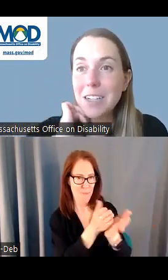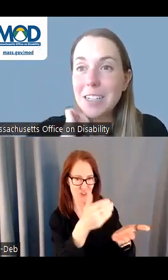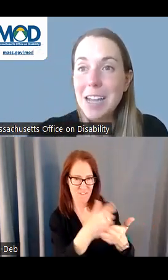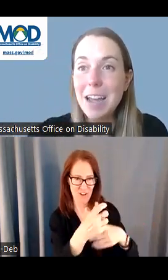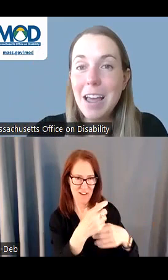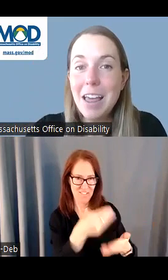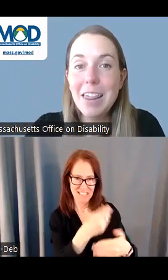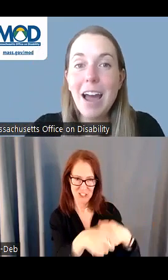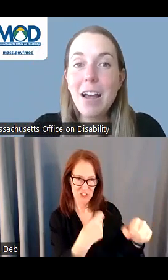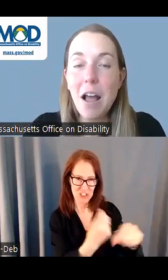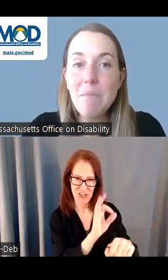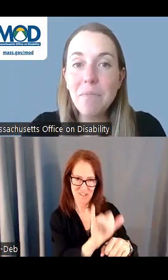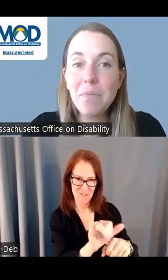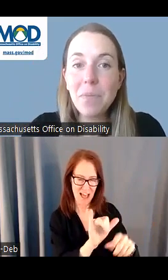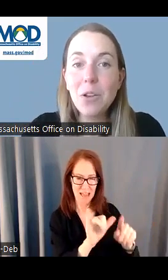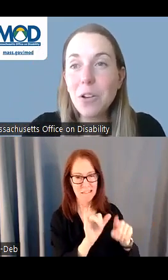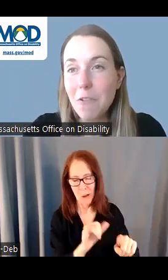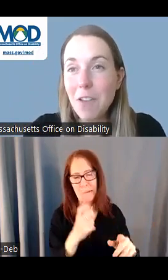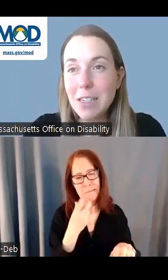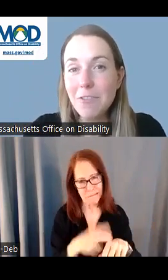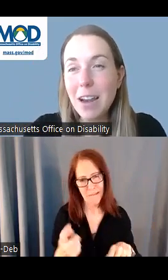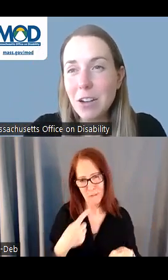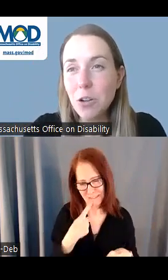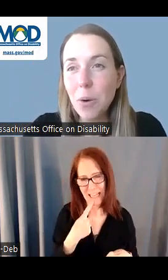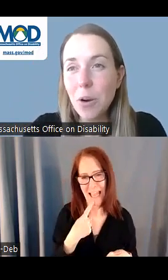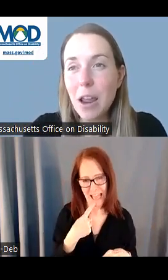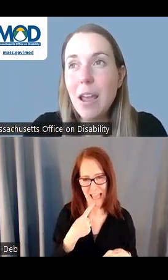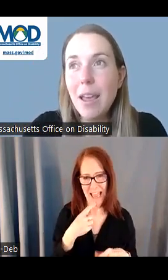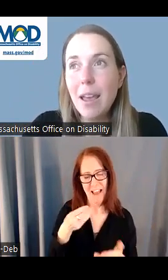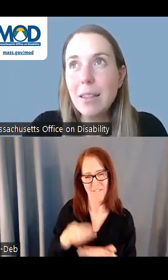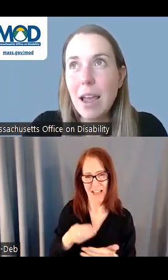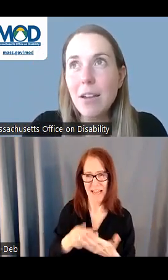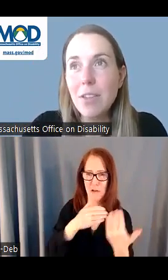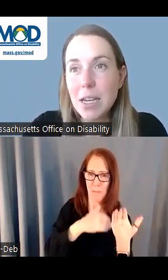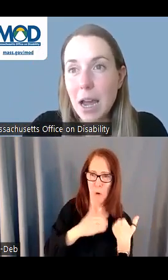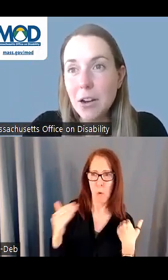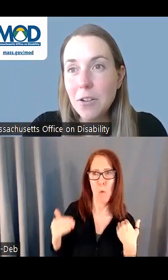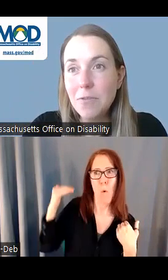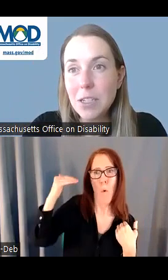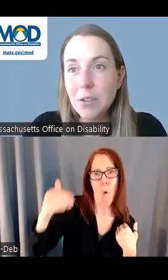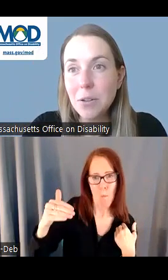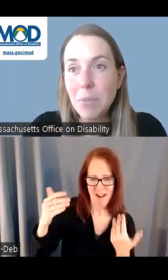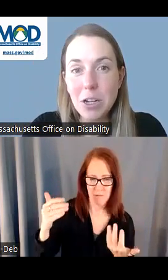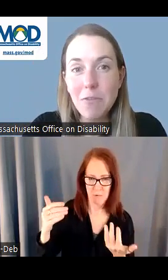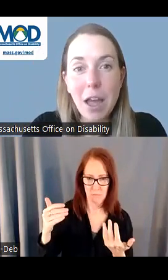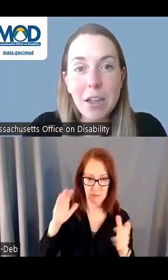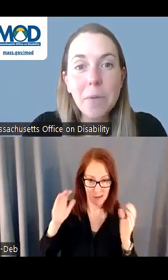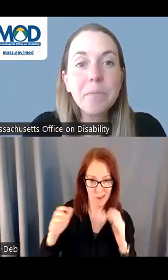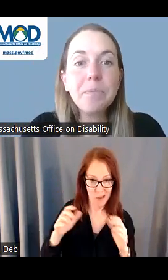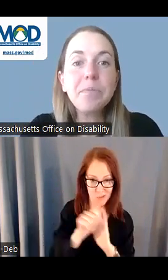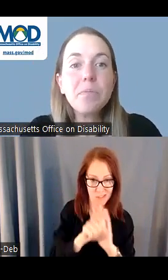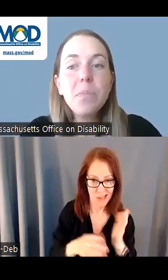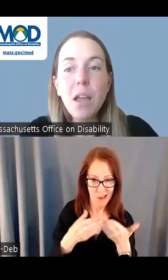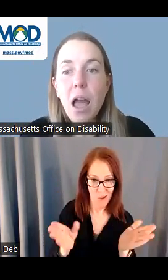pretty hard to say that you're going to face a financial burden in light of the entire fiscal budget for that year.